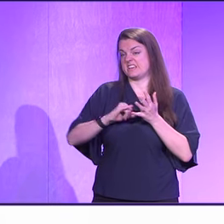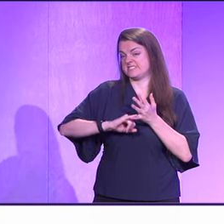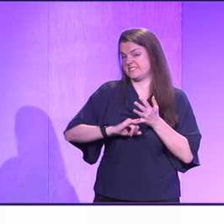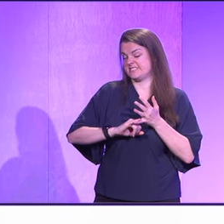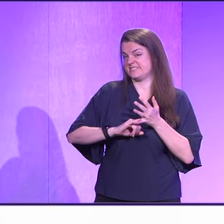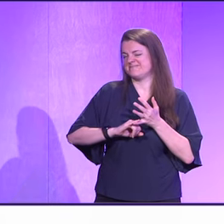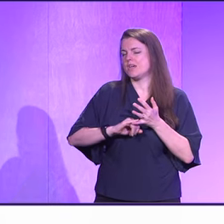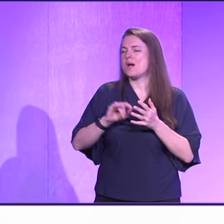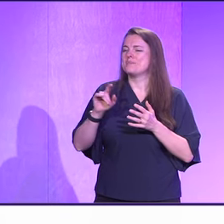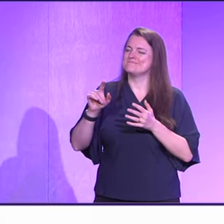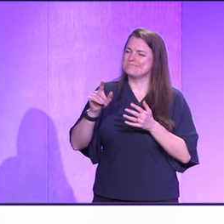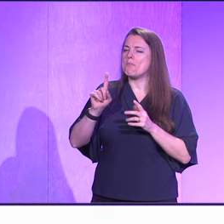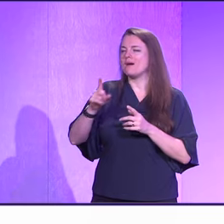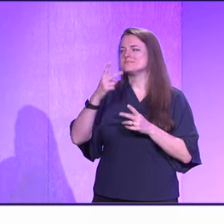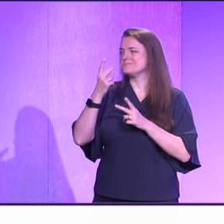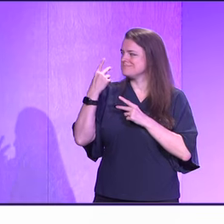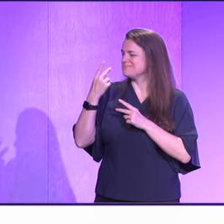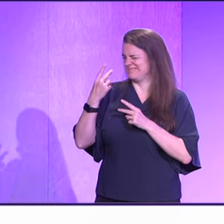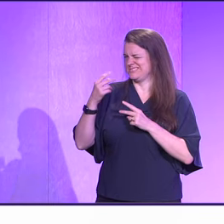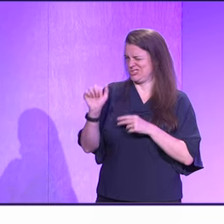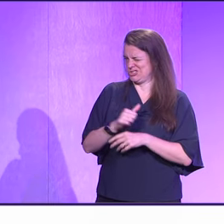rather than Jenkins. Right. If I'm gonna,